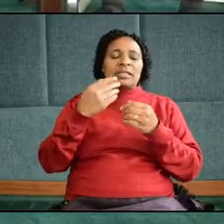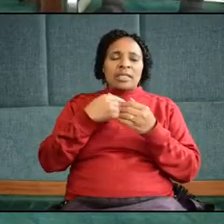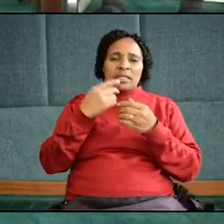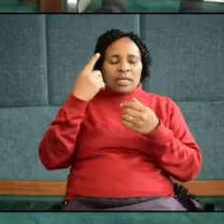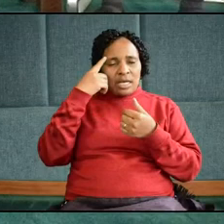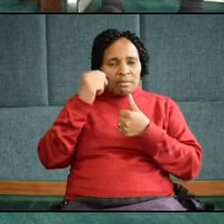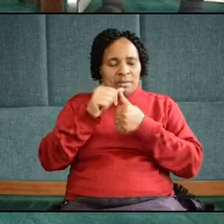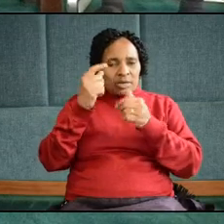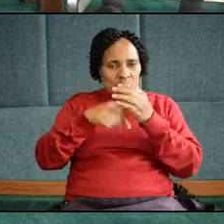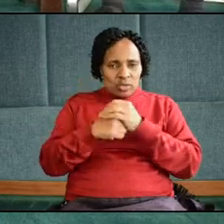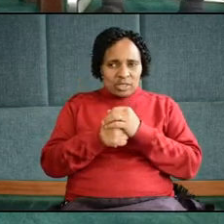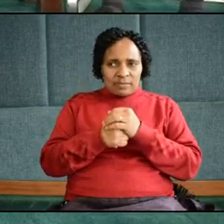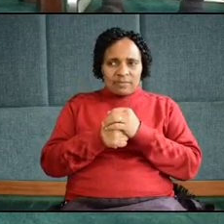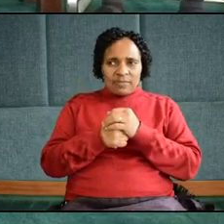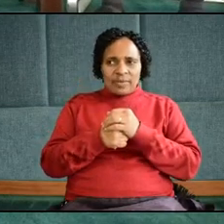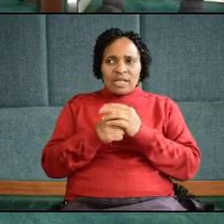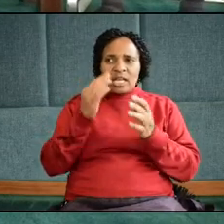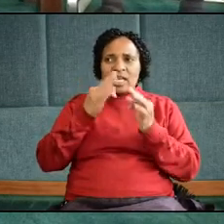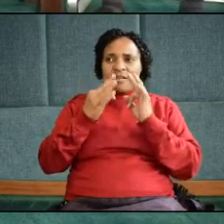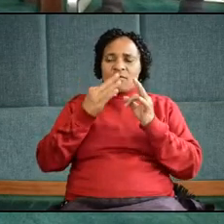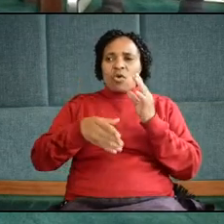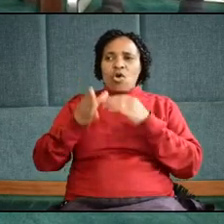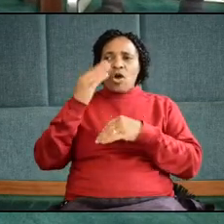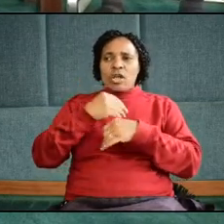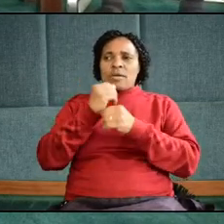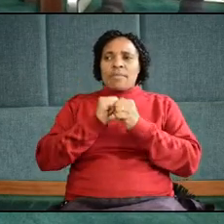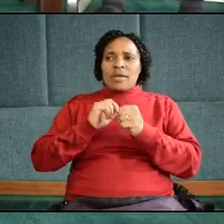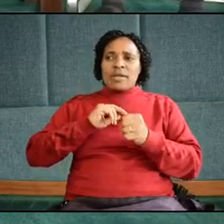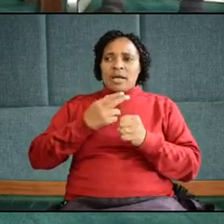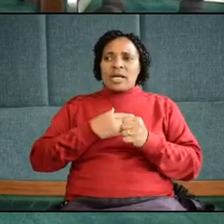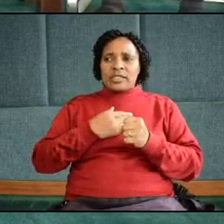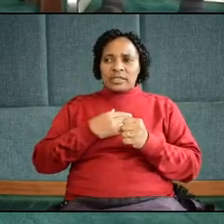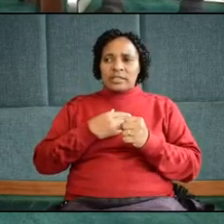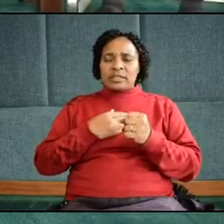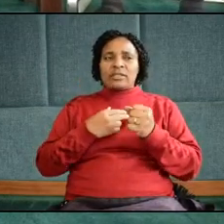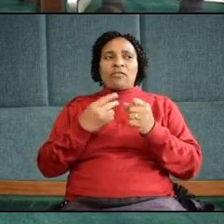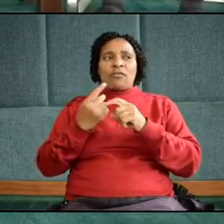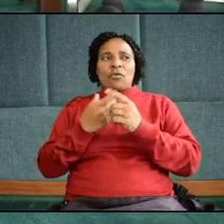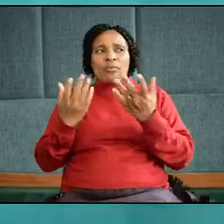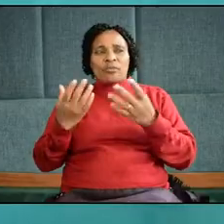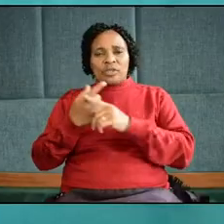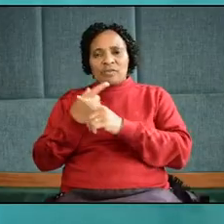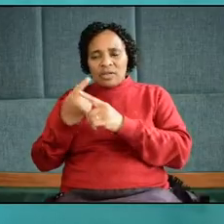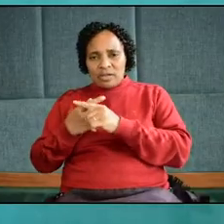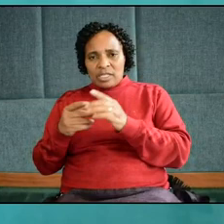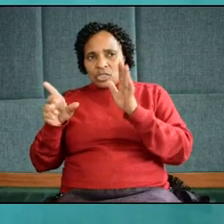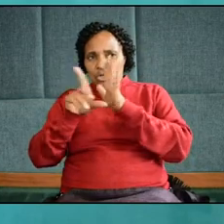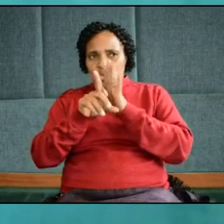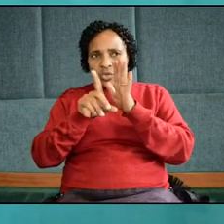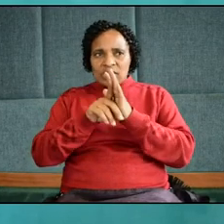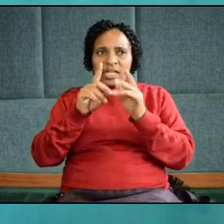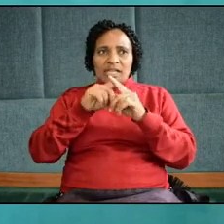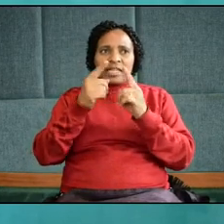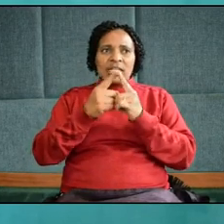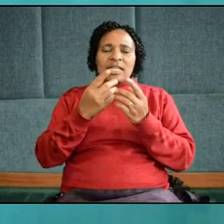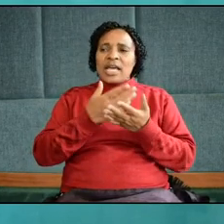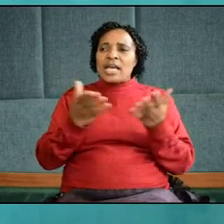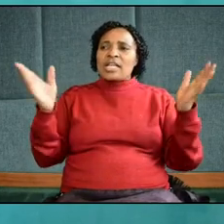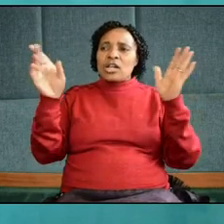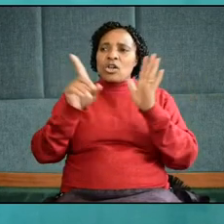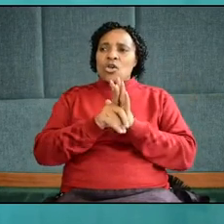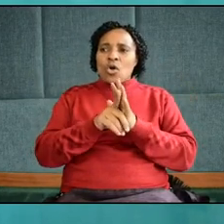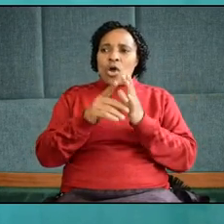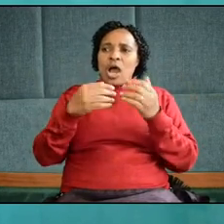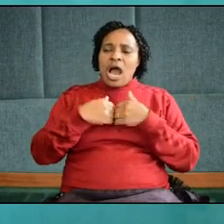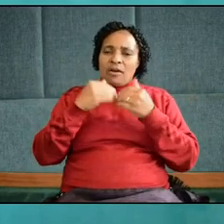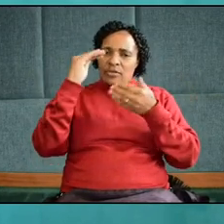realized here is God made us according to a certain set of laws, mm-hmm. but then of course any law has